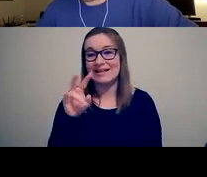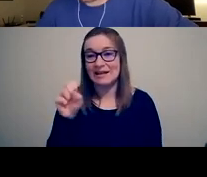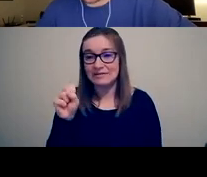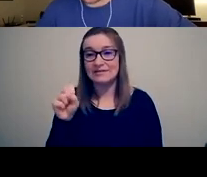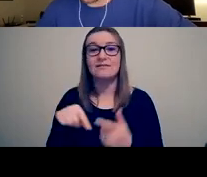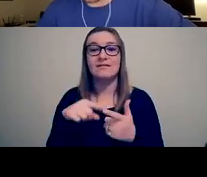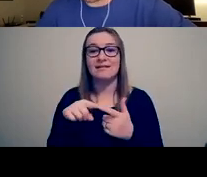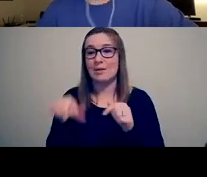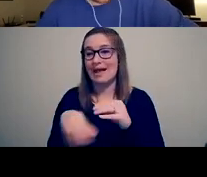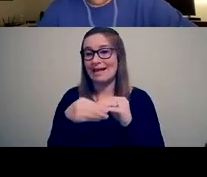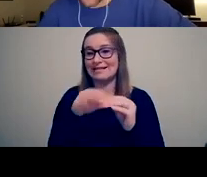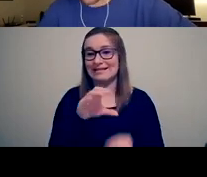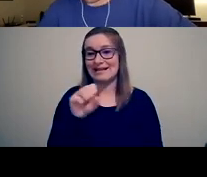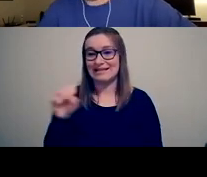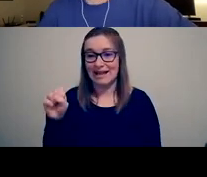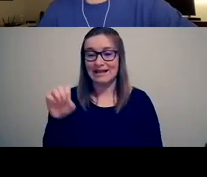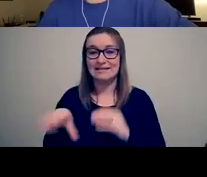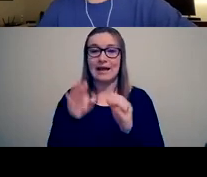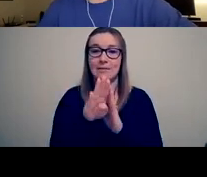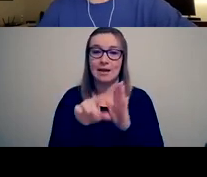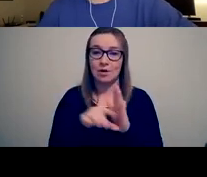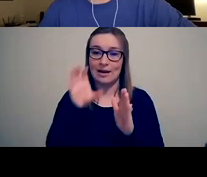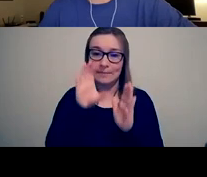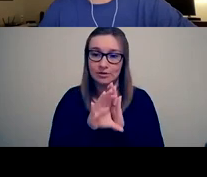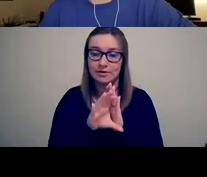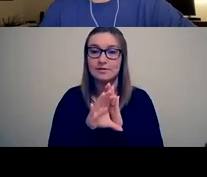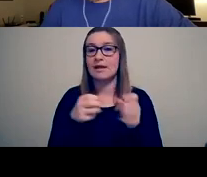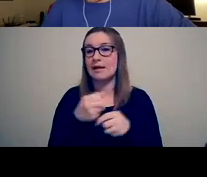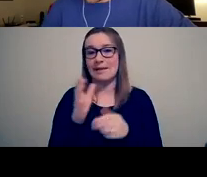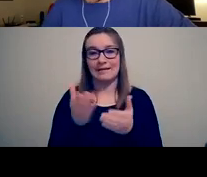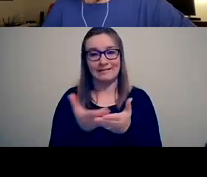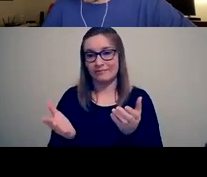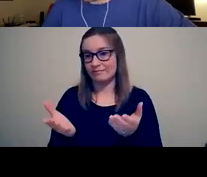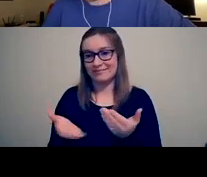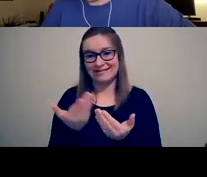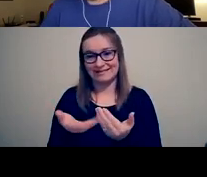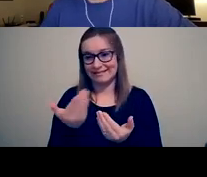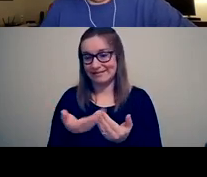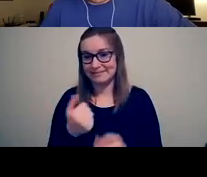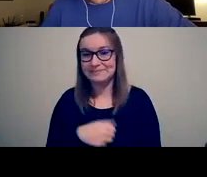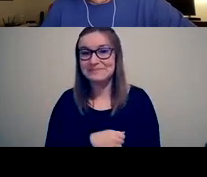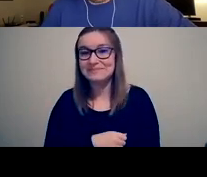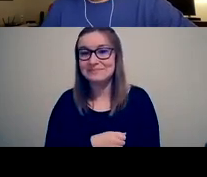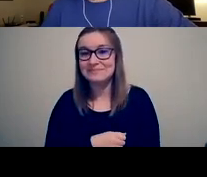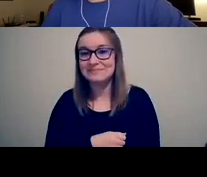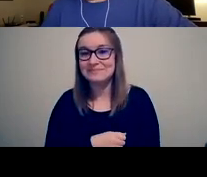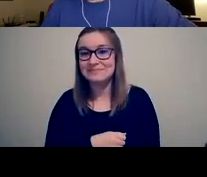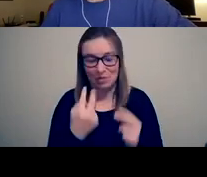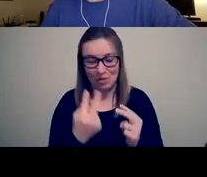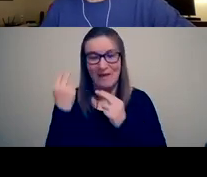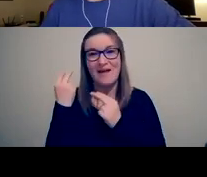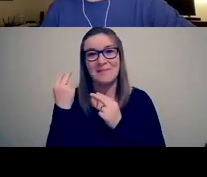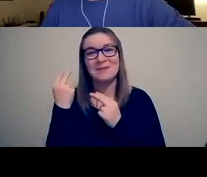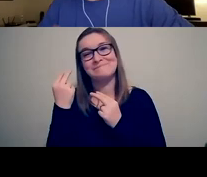just add CSS to it, add background images to it, and make things so easy. And in hindsight, that was